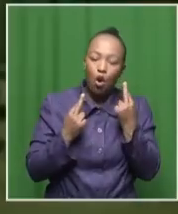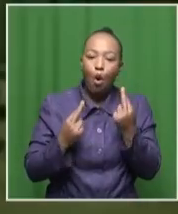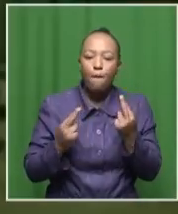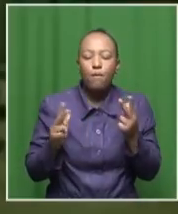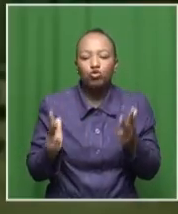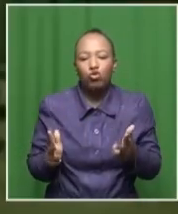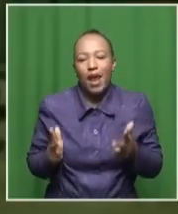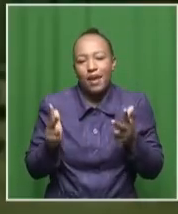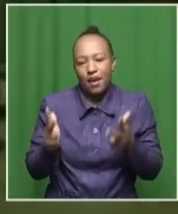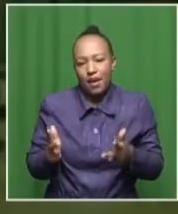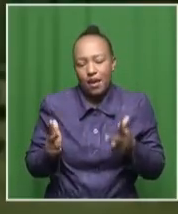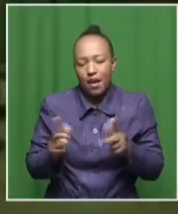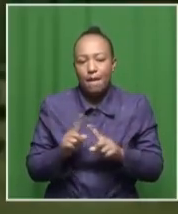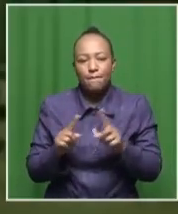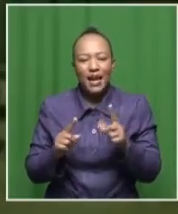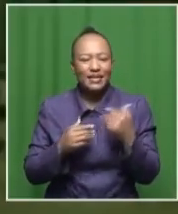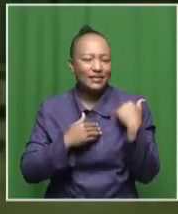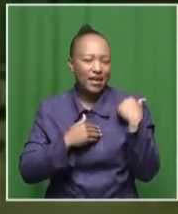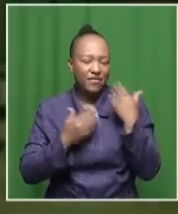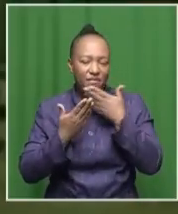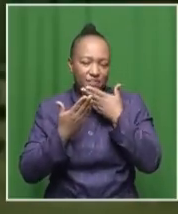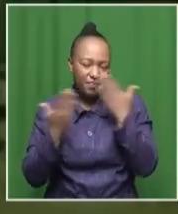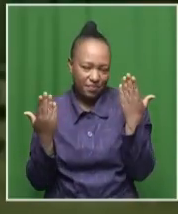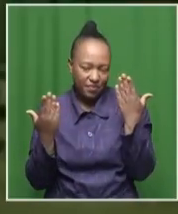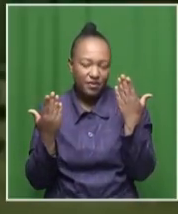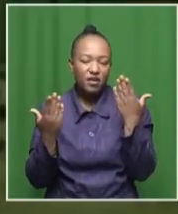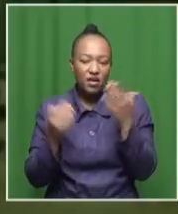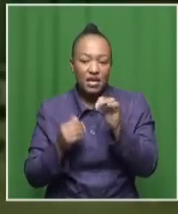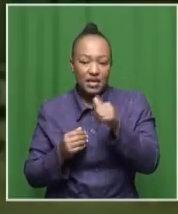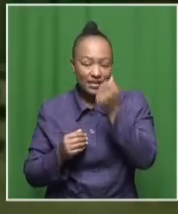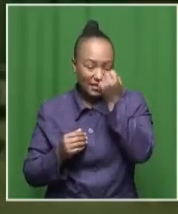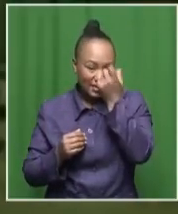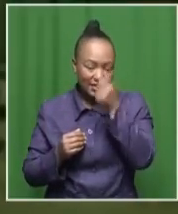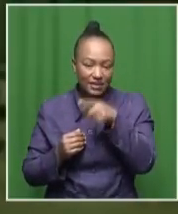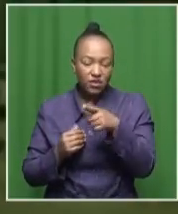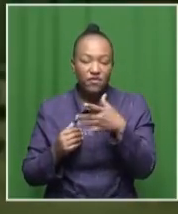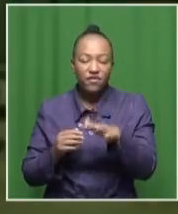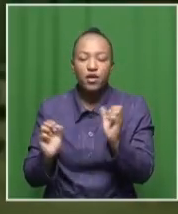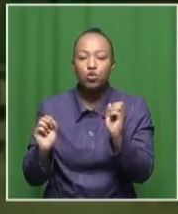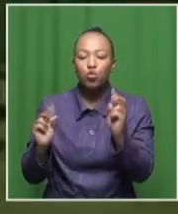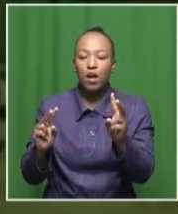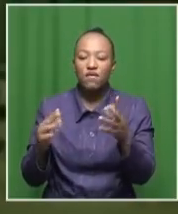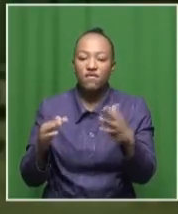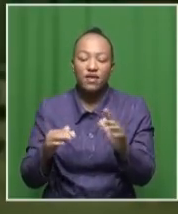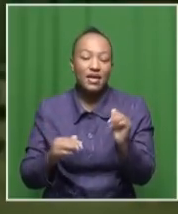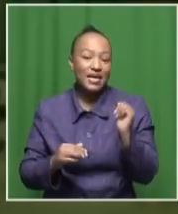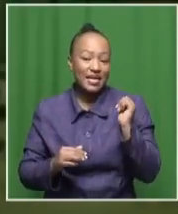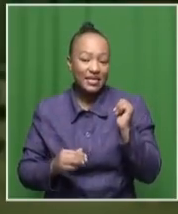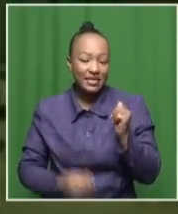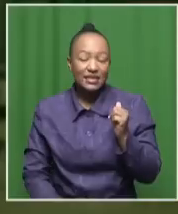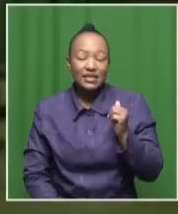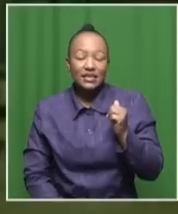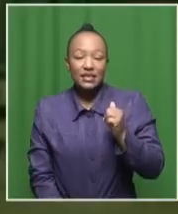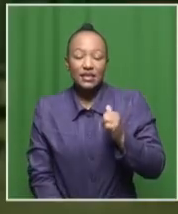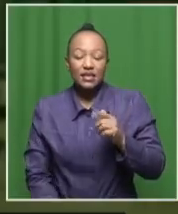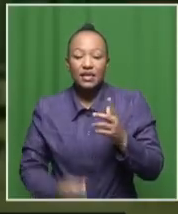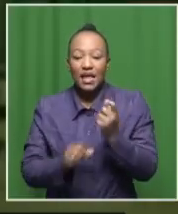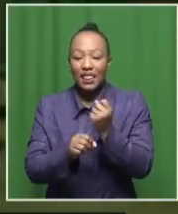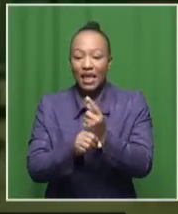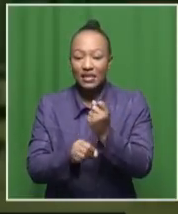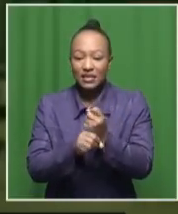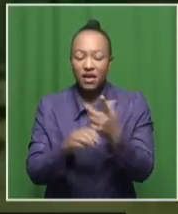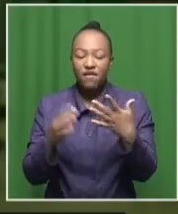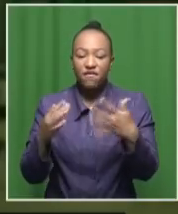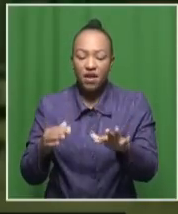even that it is not safe, Sakina. We understand that at around 12 yesterday, the taxis started withdrawing from this particular